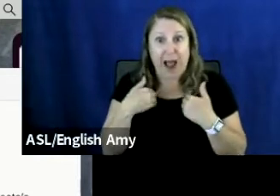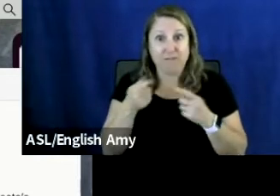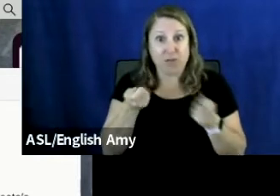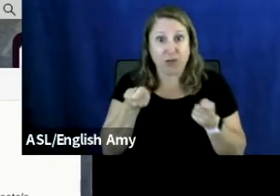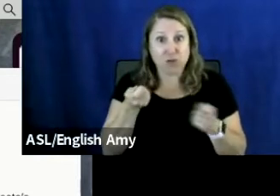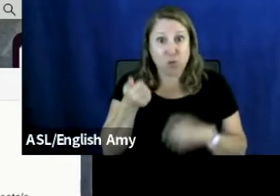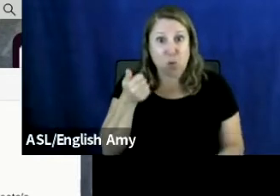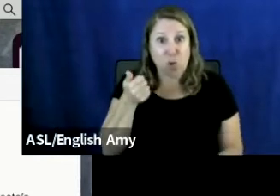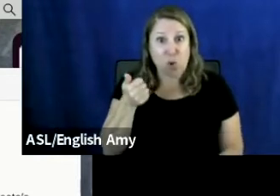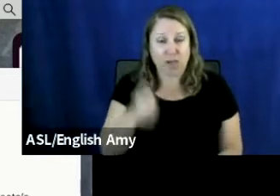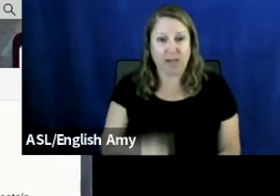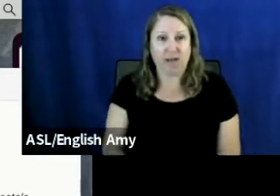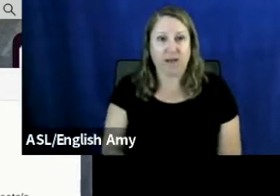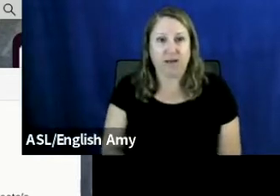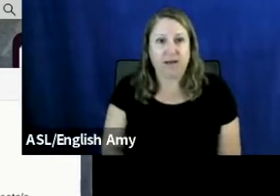point, like